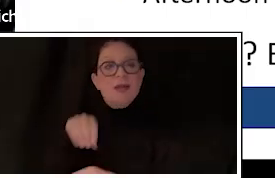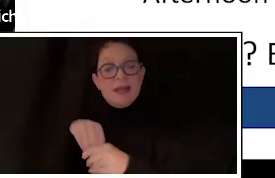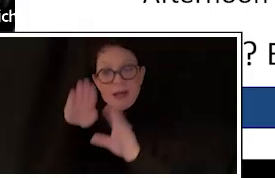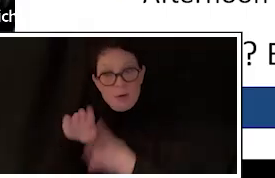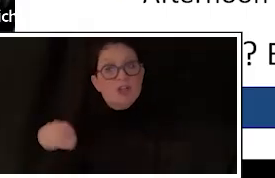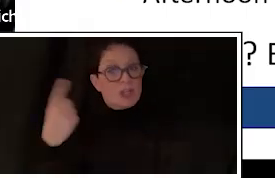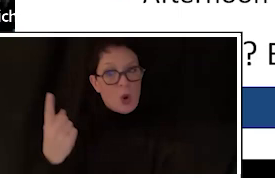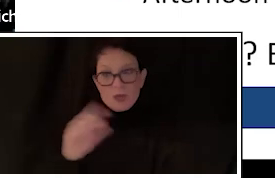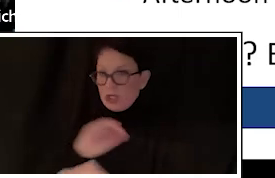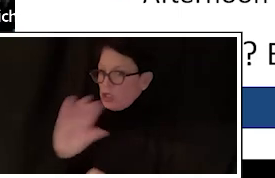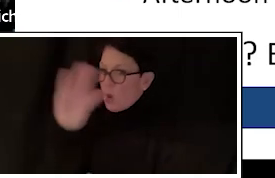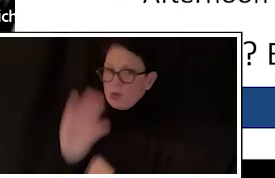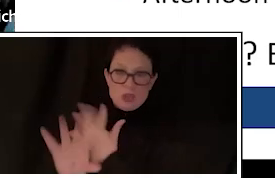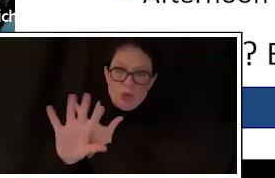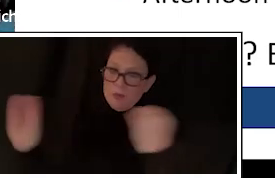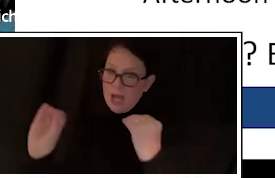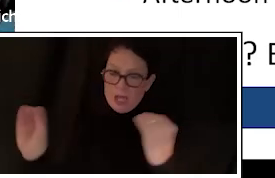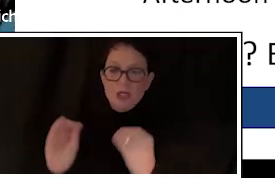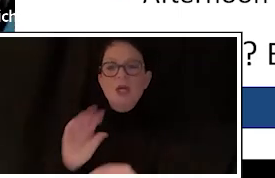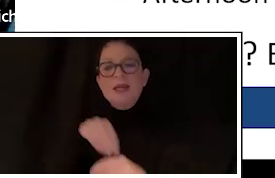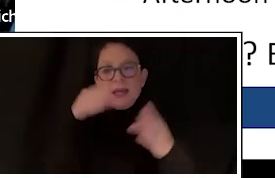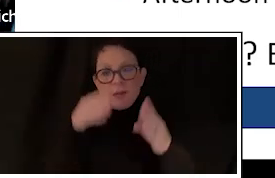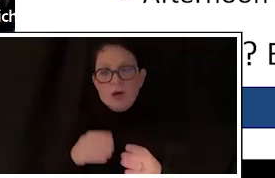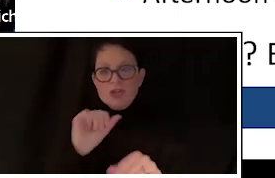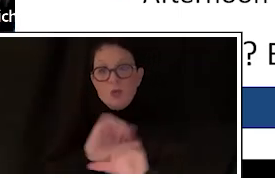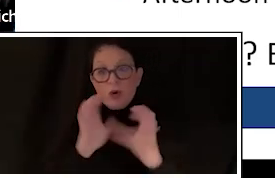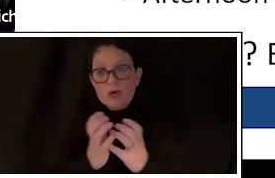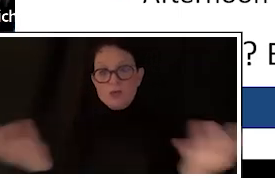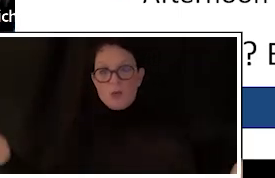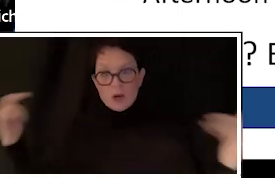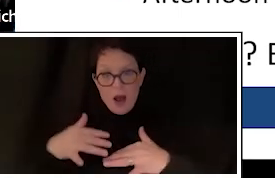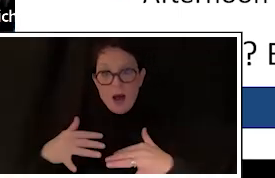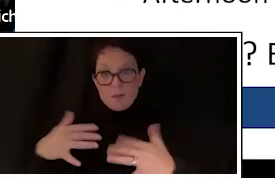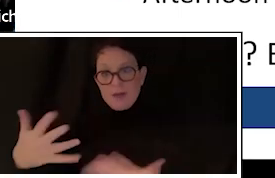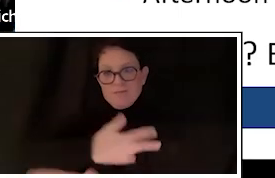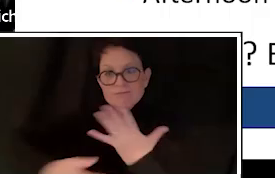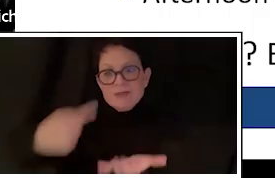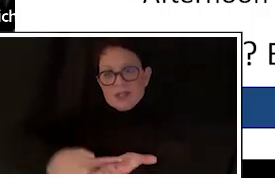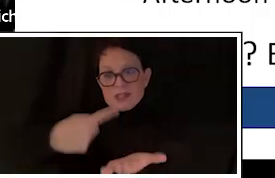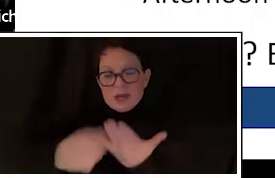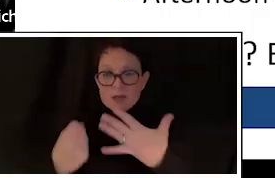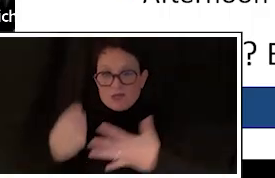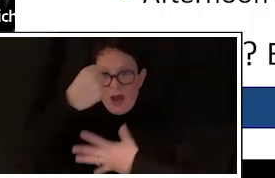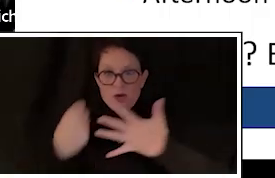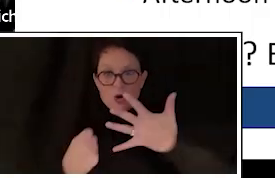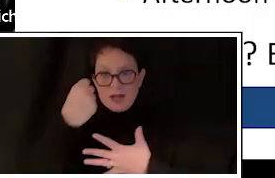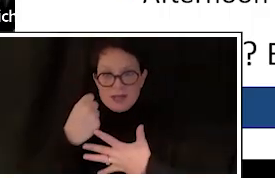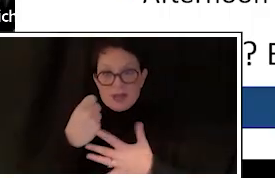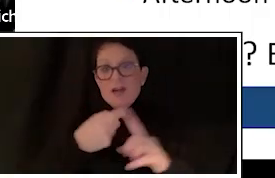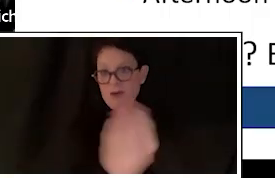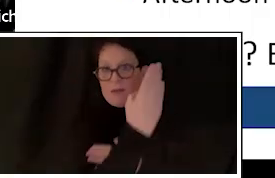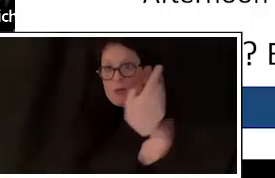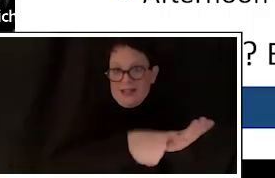in-person only session where the work groups will come together and discuss the priorities from the morning